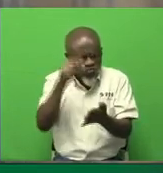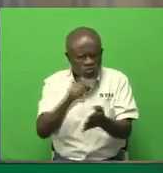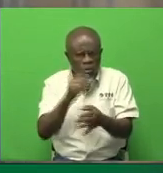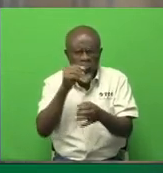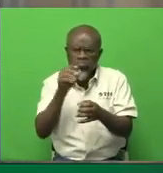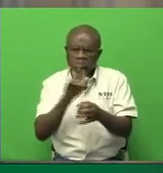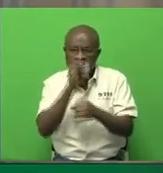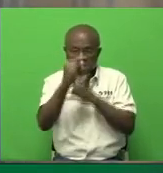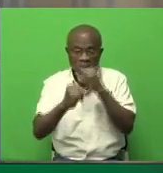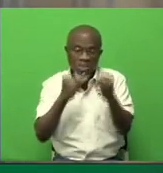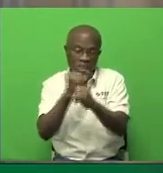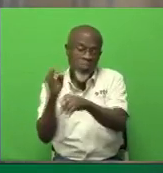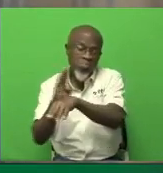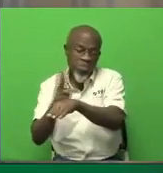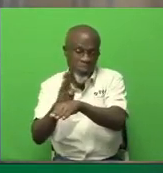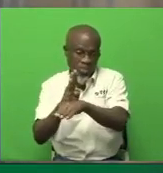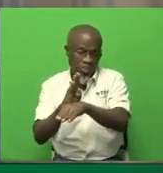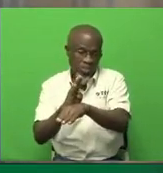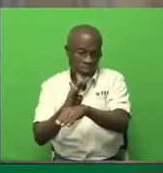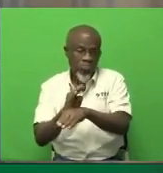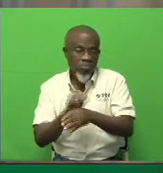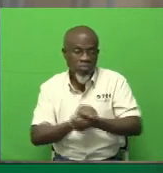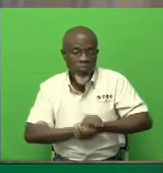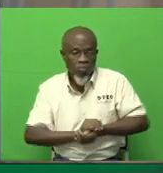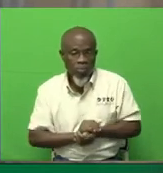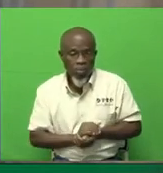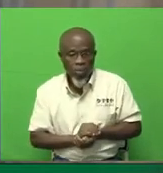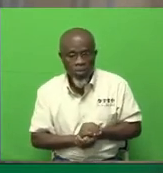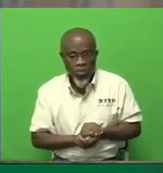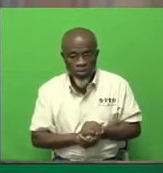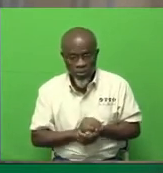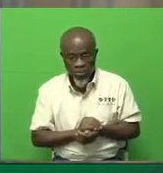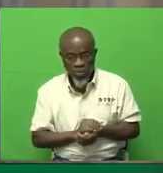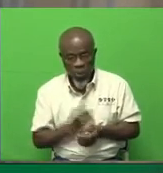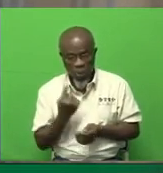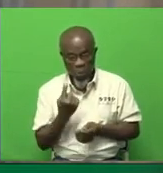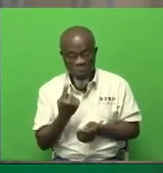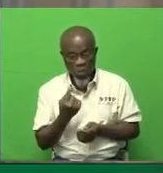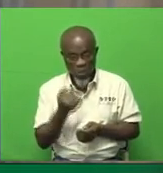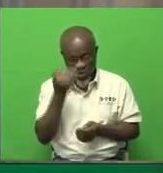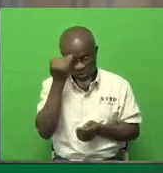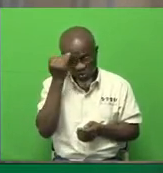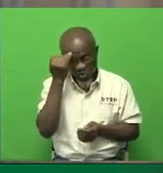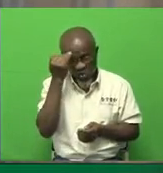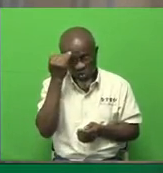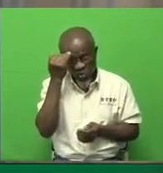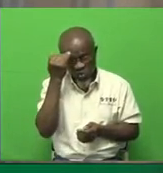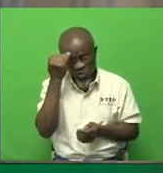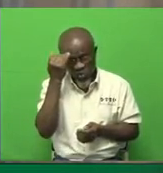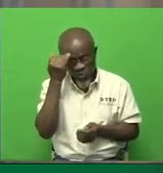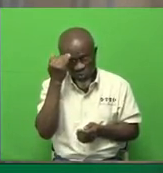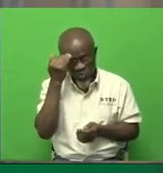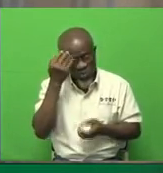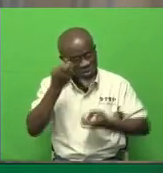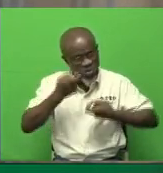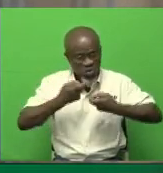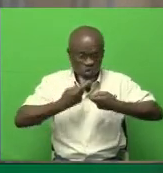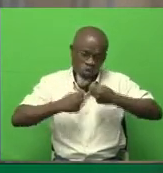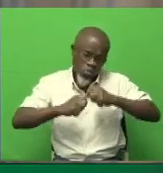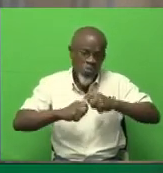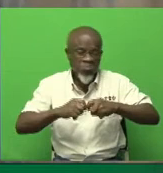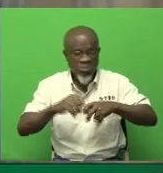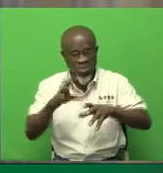Williams limited has been so severely affected by the shorter of Foreign Exchange they've been forced to reconsider